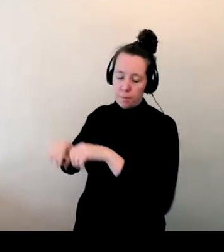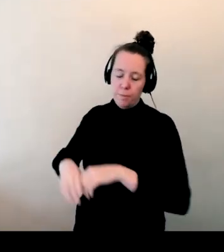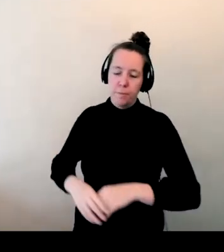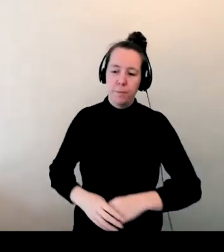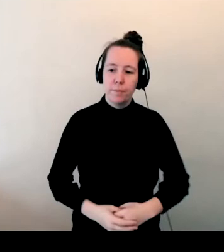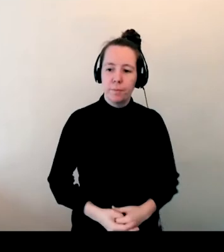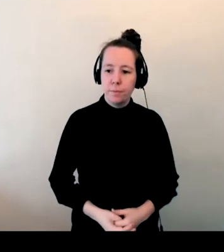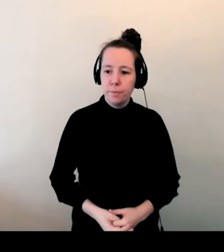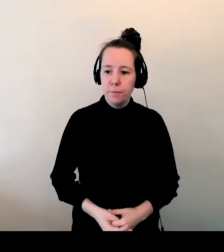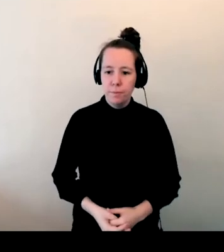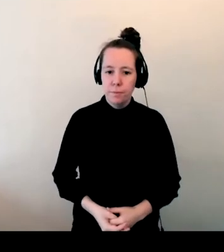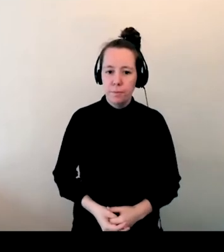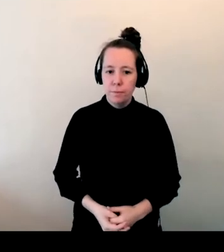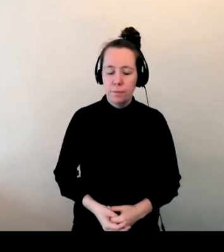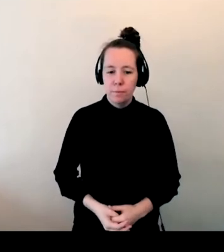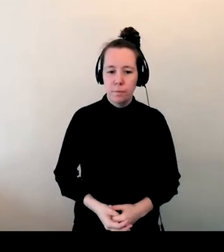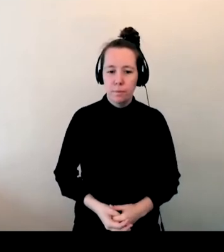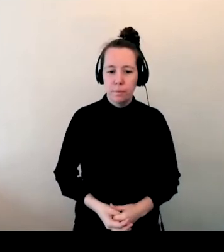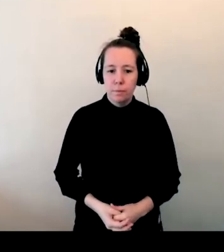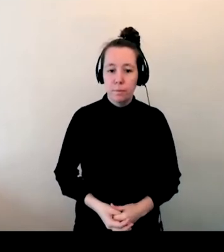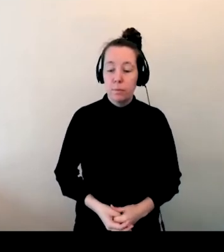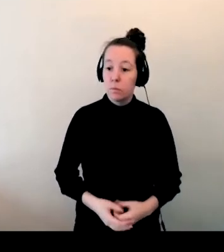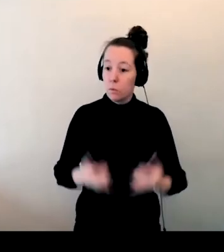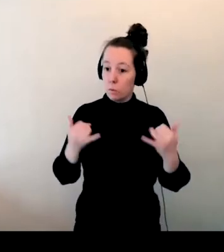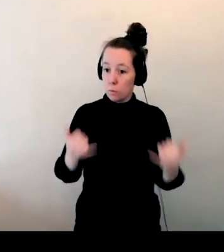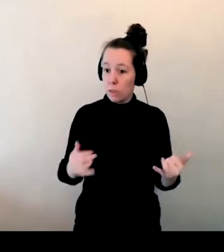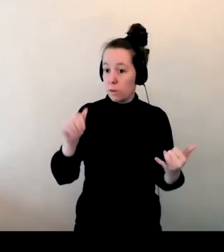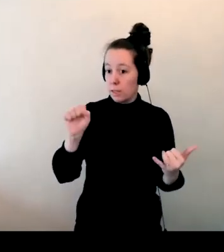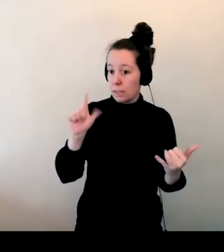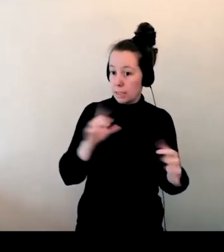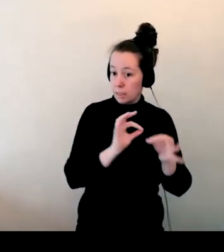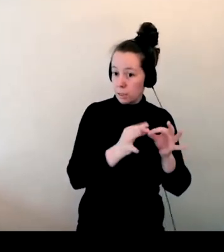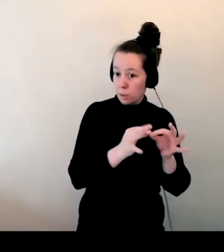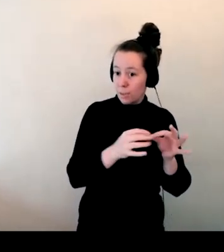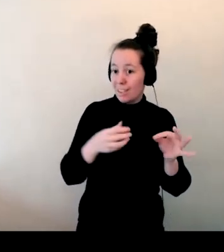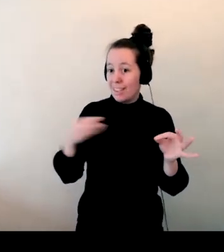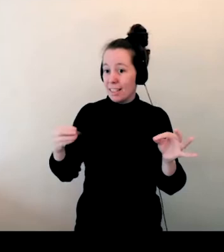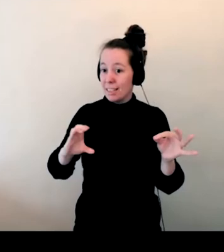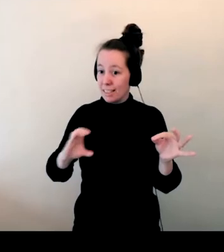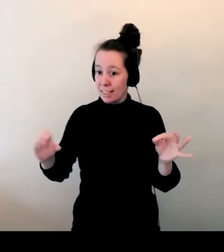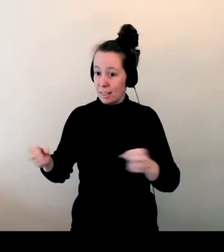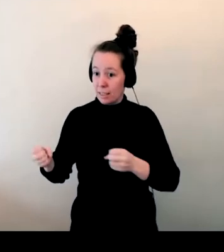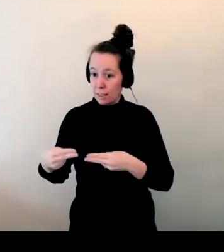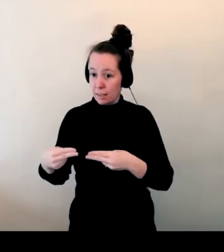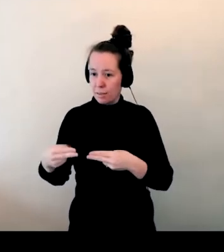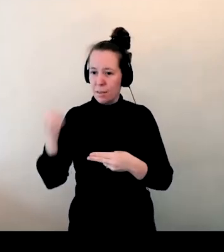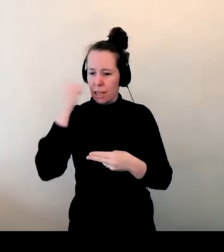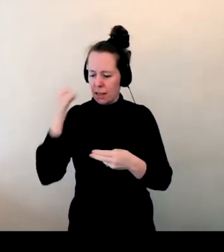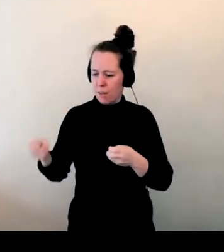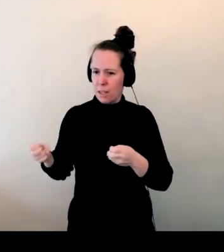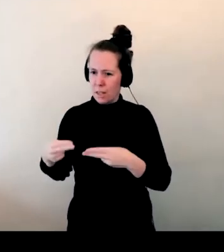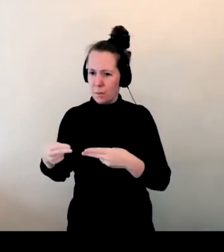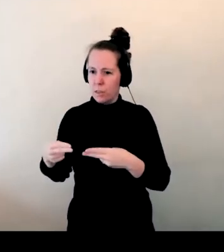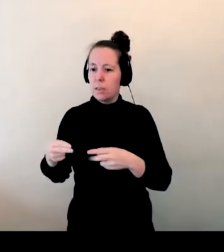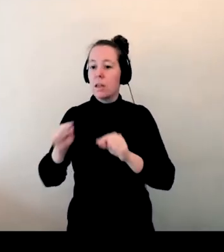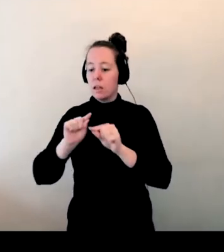techforum@booknetcanada.ca. We are providing live ASL and closed captioning for this presentation. To see the captions, please find